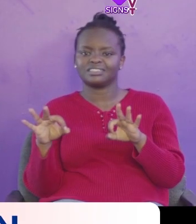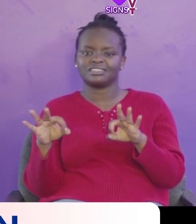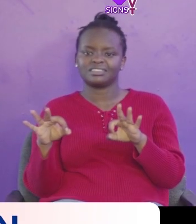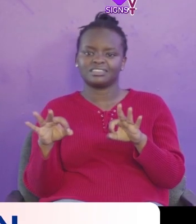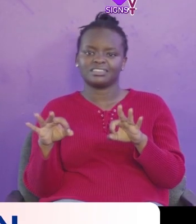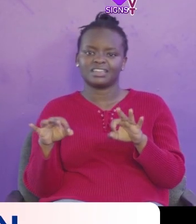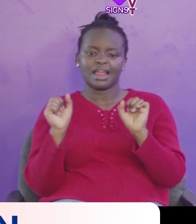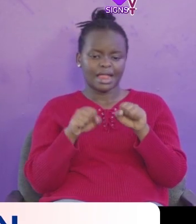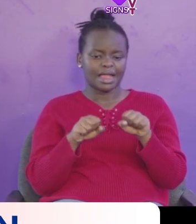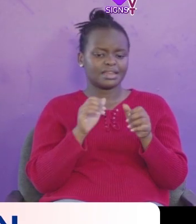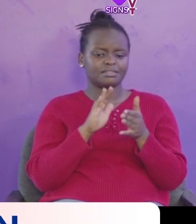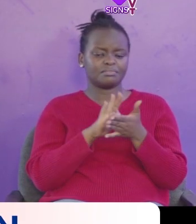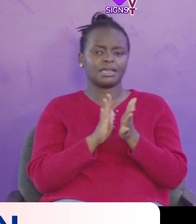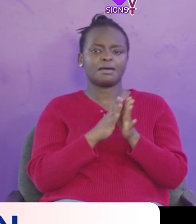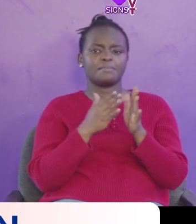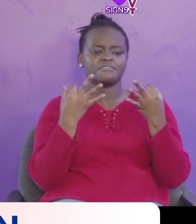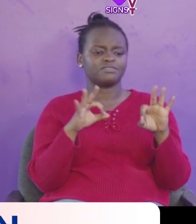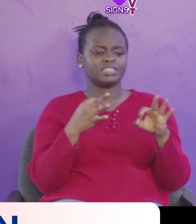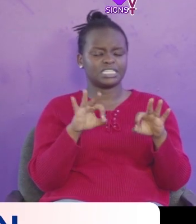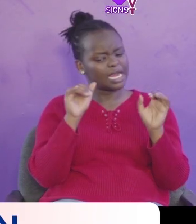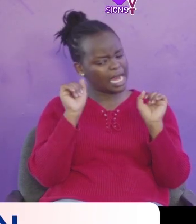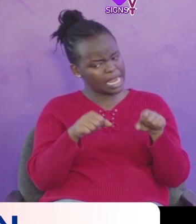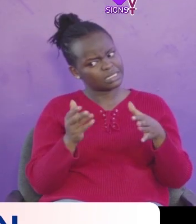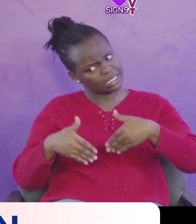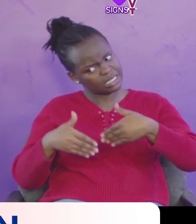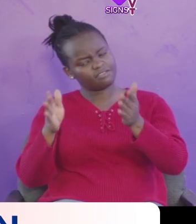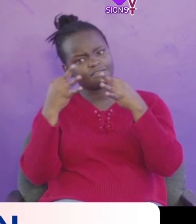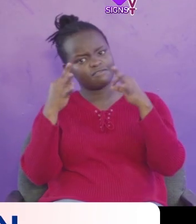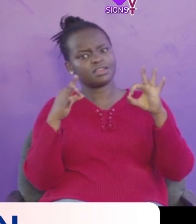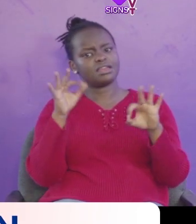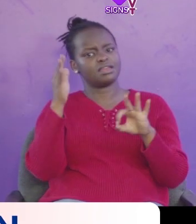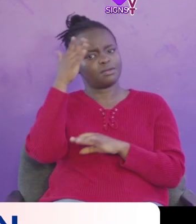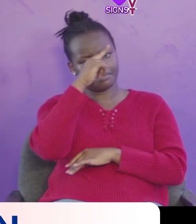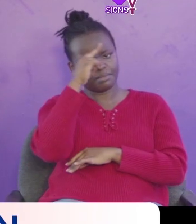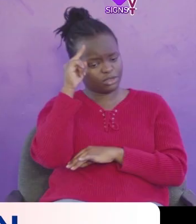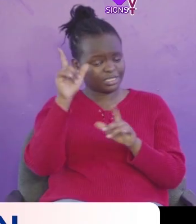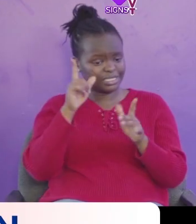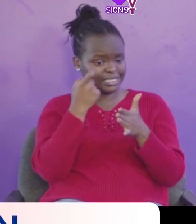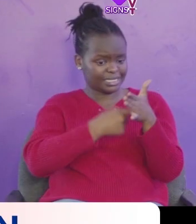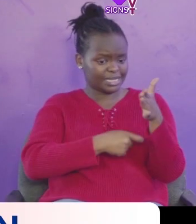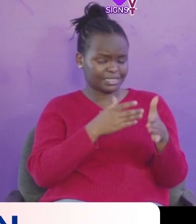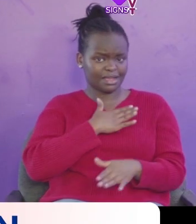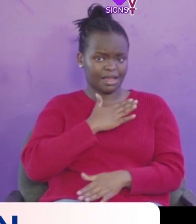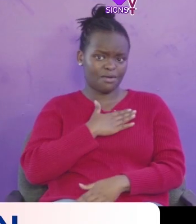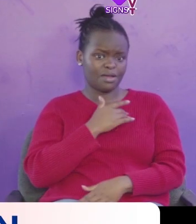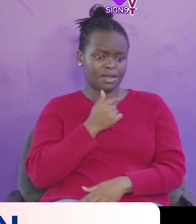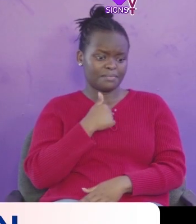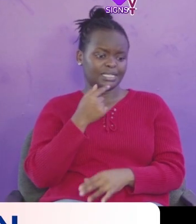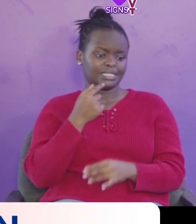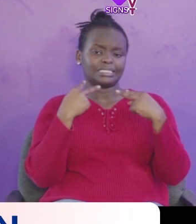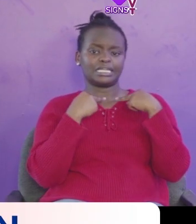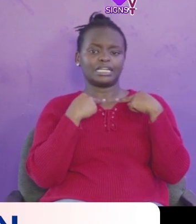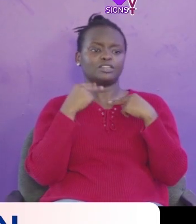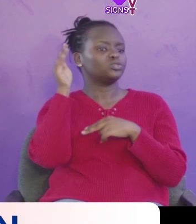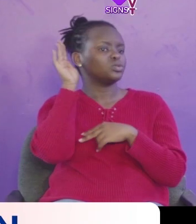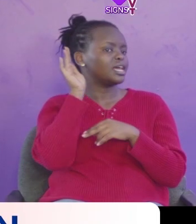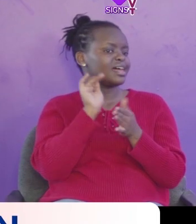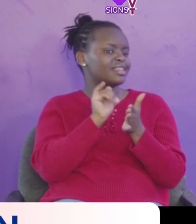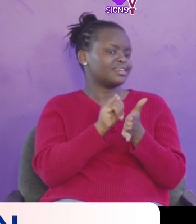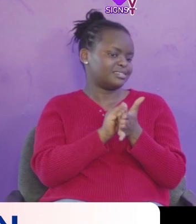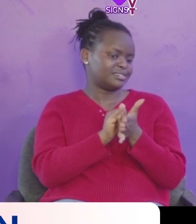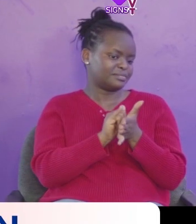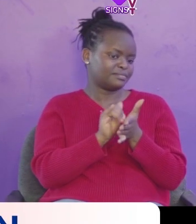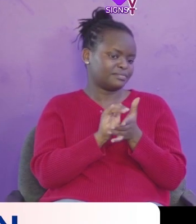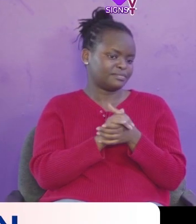given for free because it's our tax that is being used. You know, I've been struggling to hear that. Najaribu kusikia